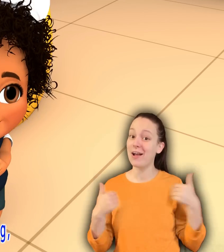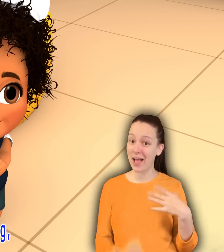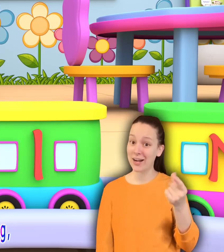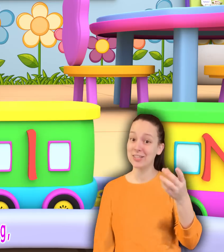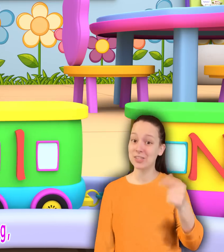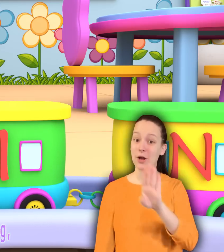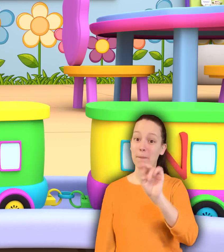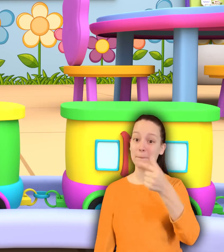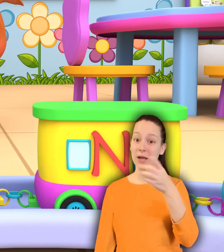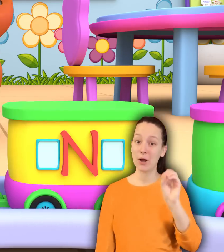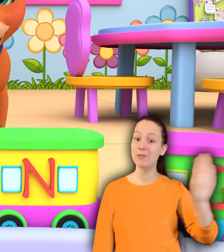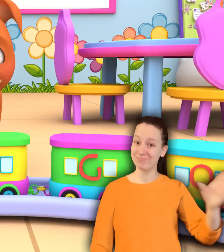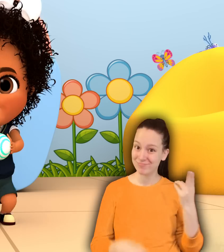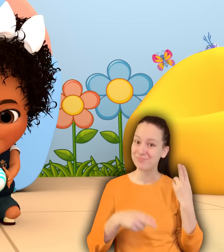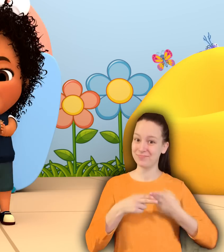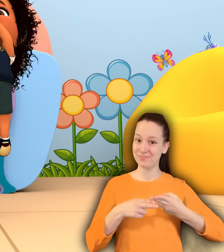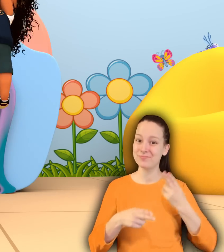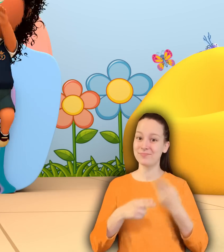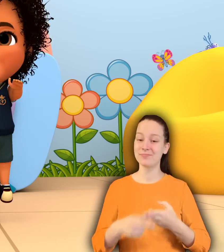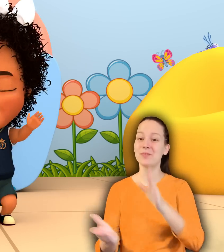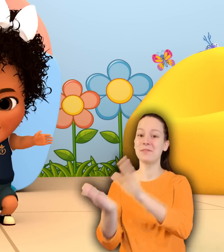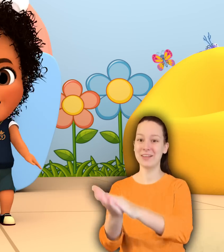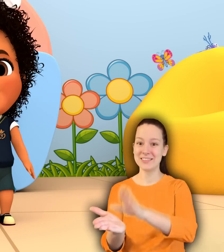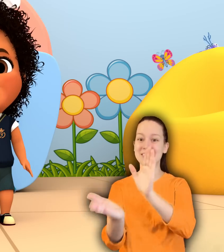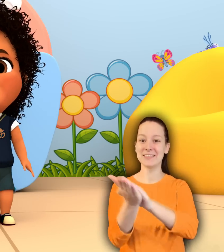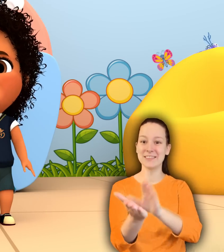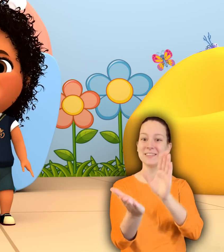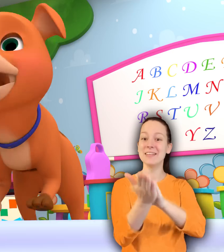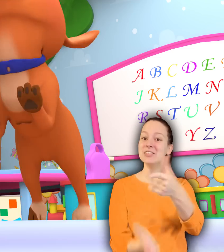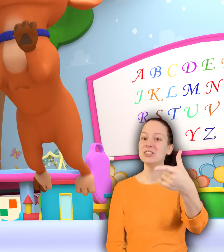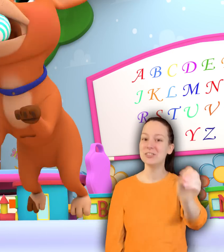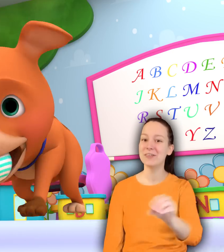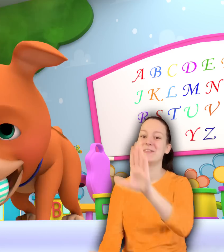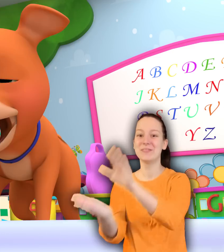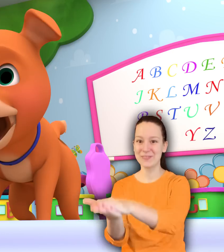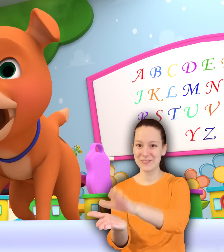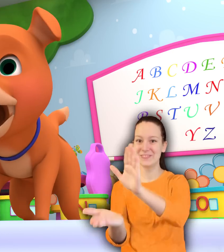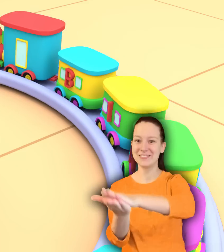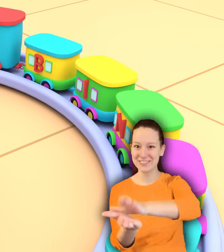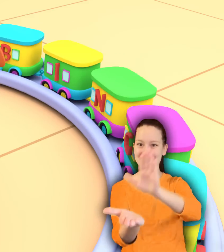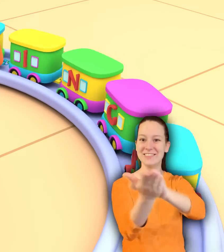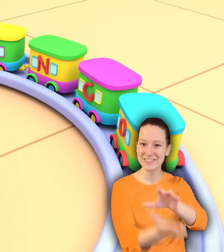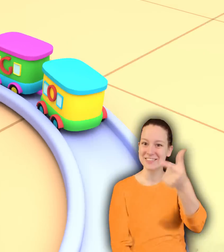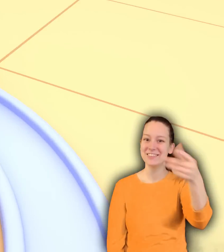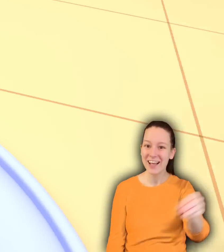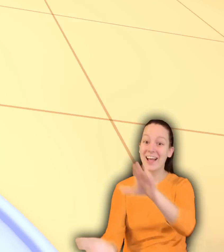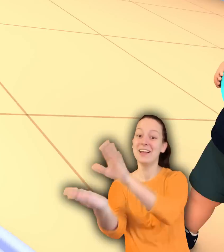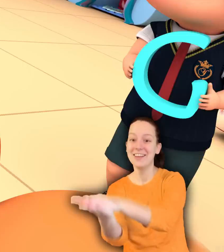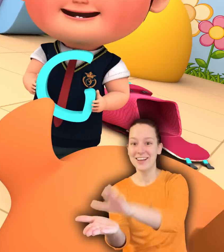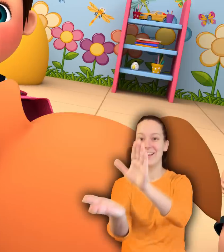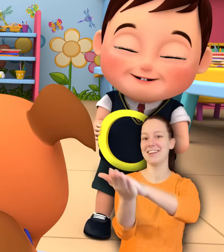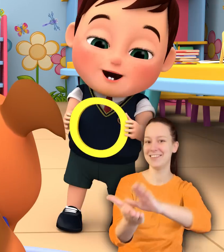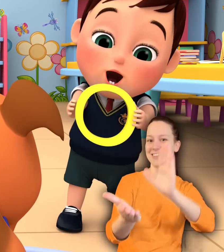was a farmer had a dog and Bingo was his name GI